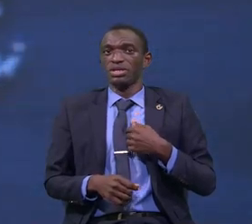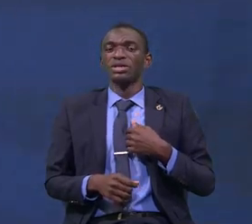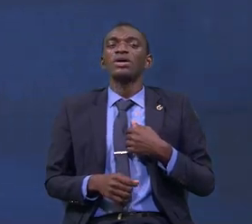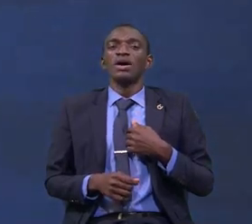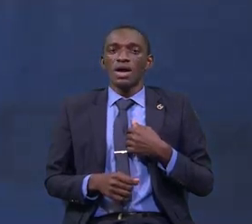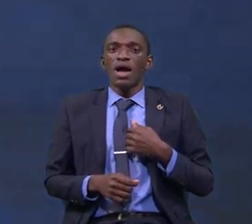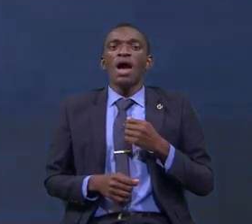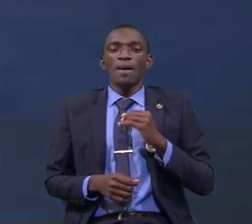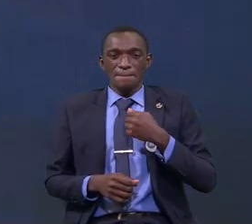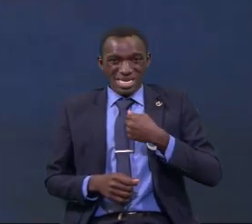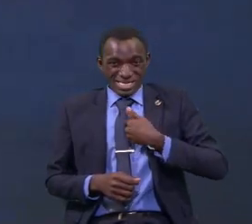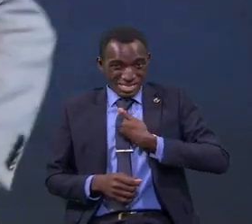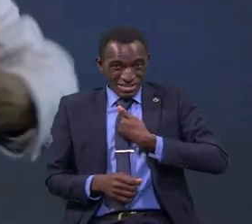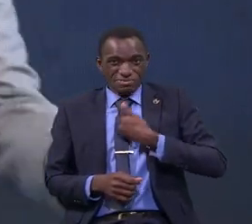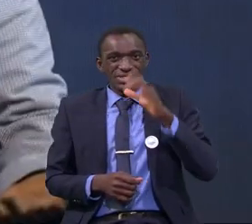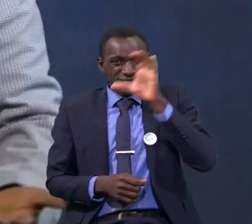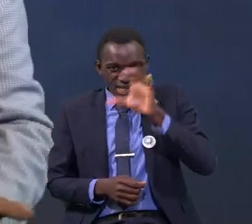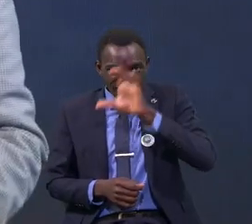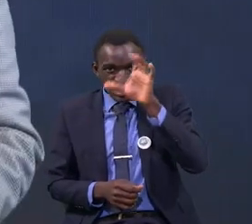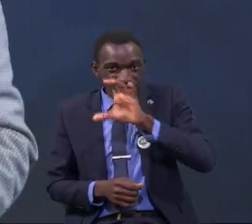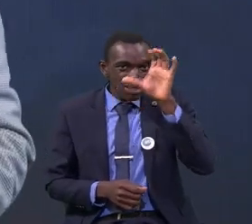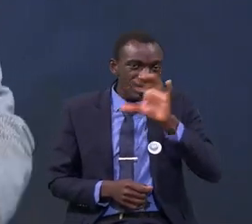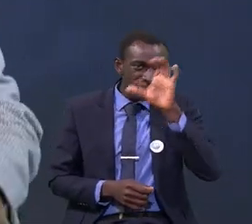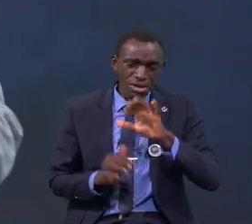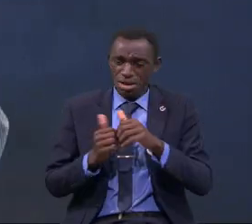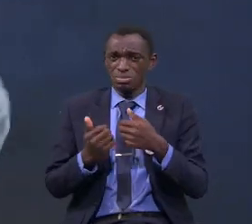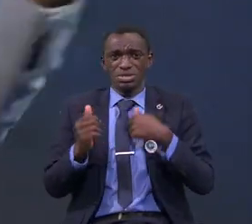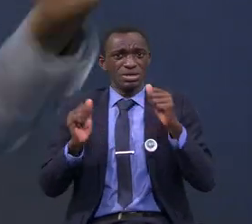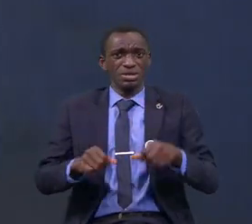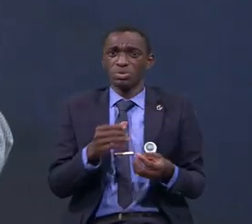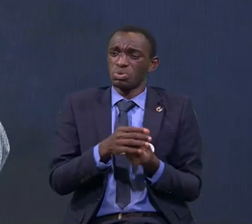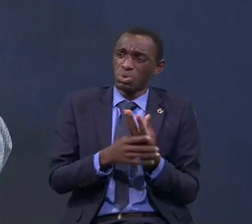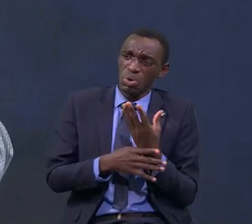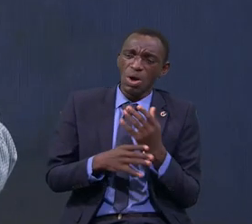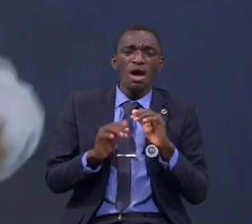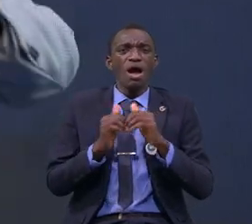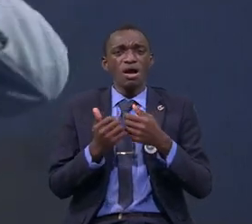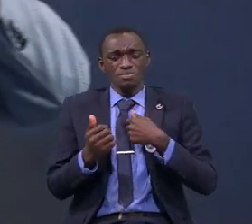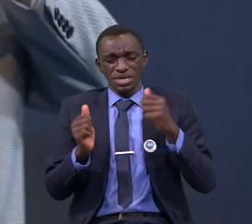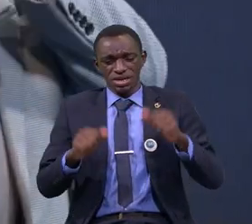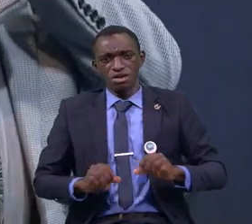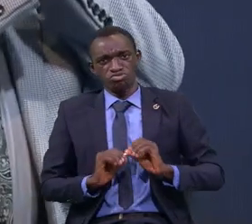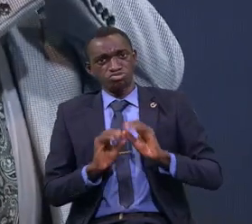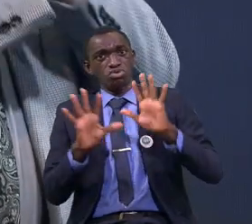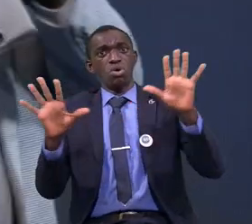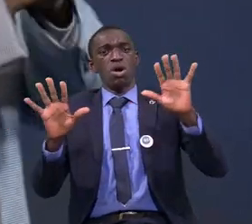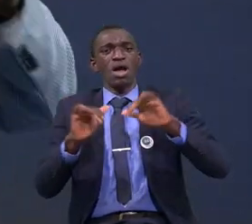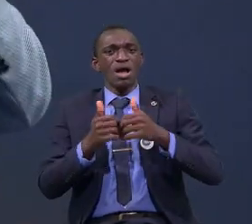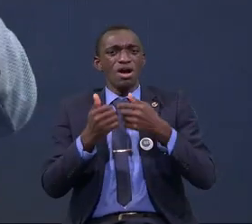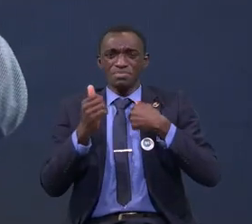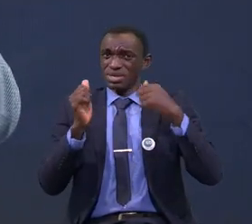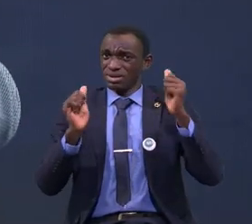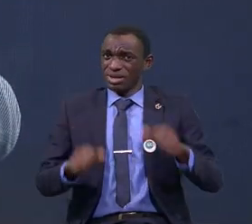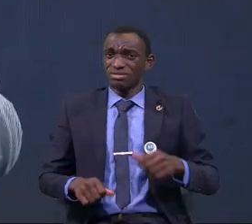one searching. How can I grow? How can I glow? How will my light